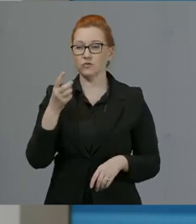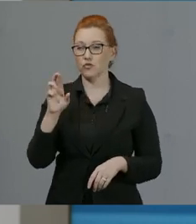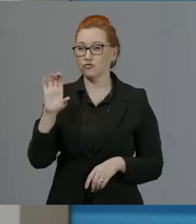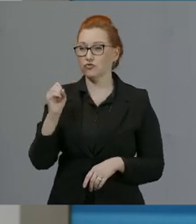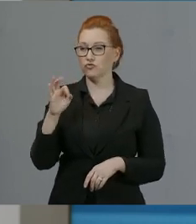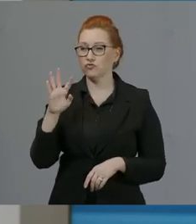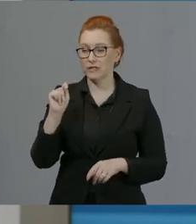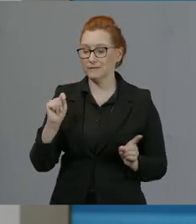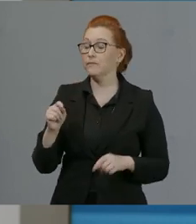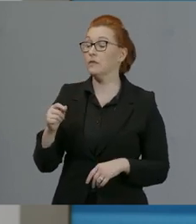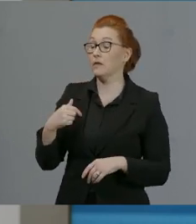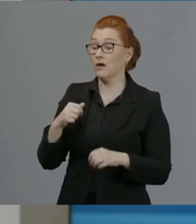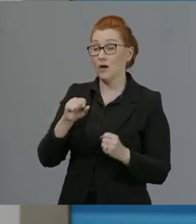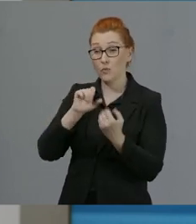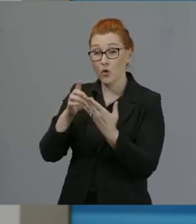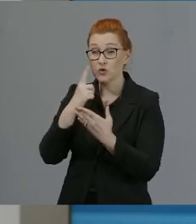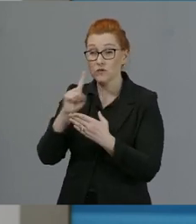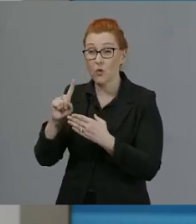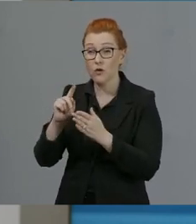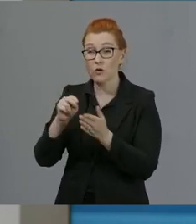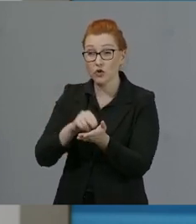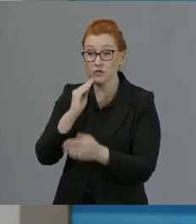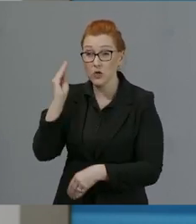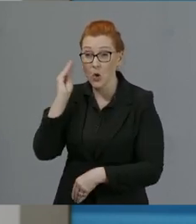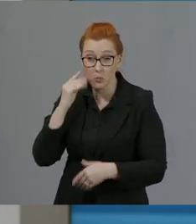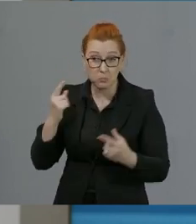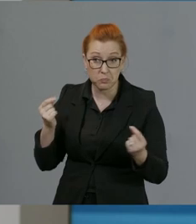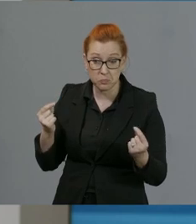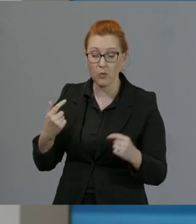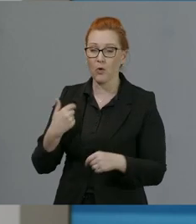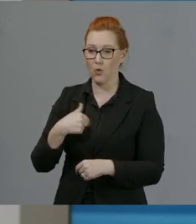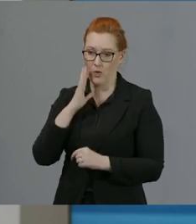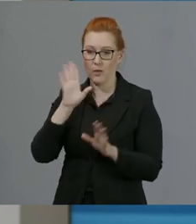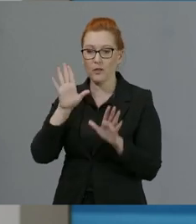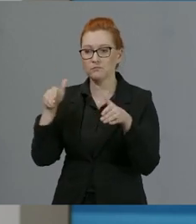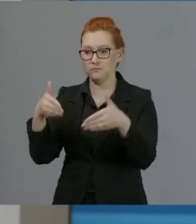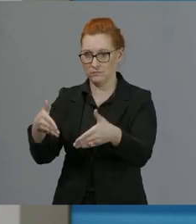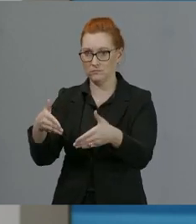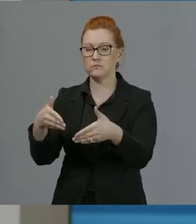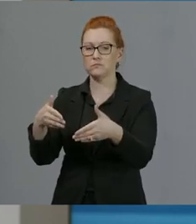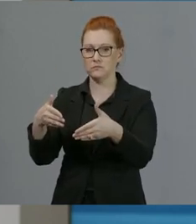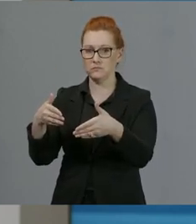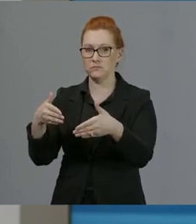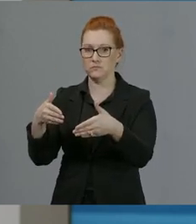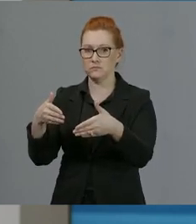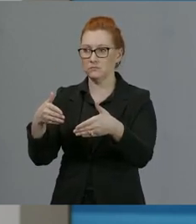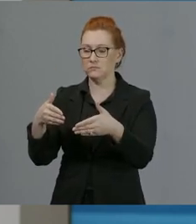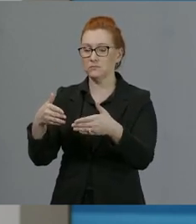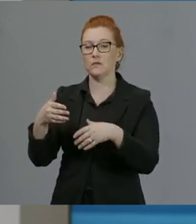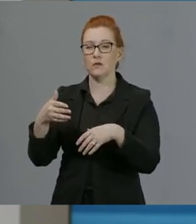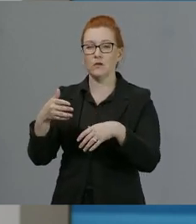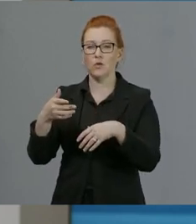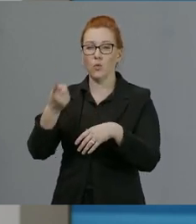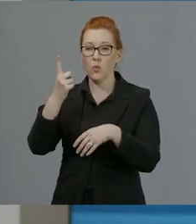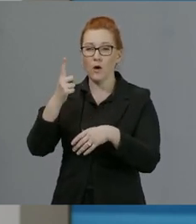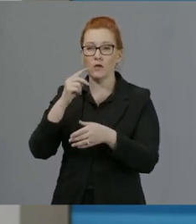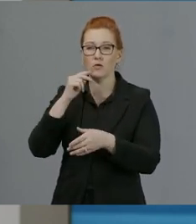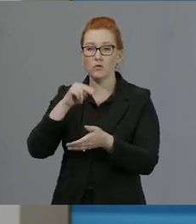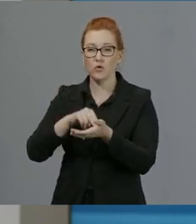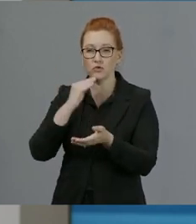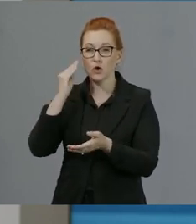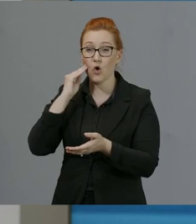testing of long-term care, we are going to be starting with some of those facilities, one northern, one central, and one in the south. And then